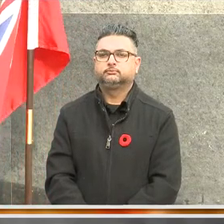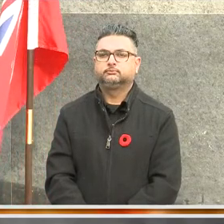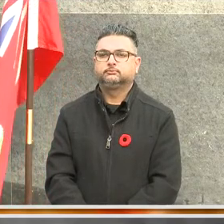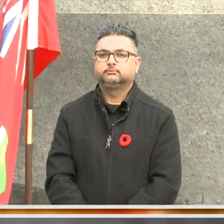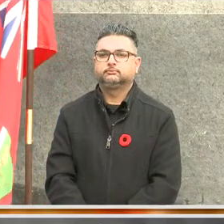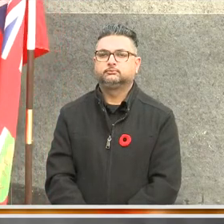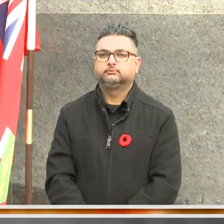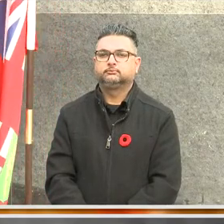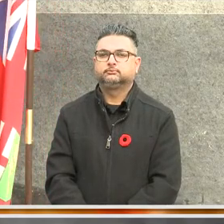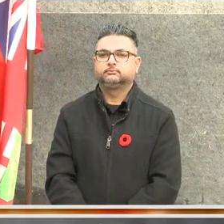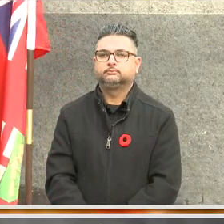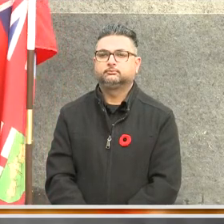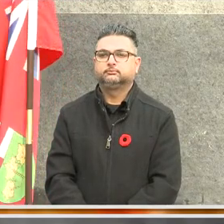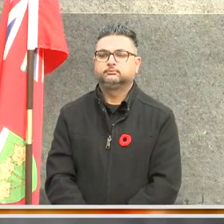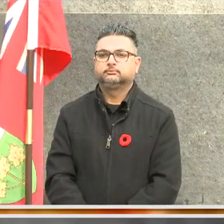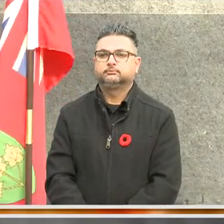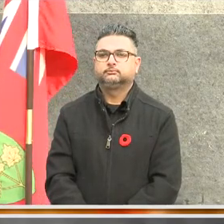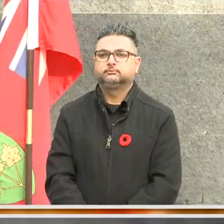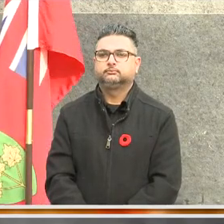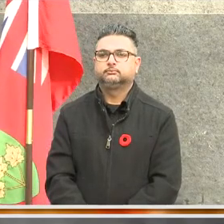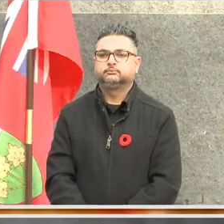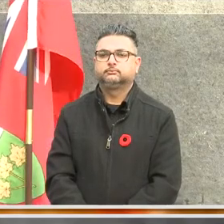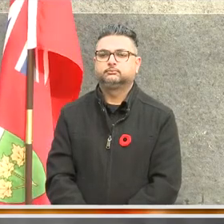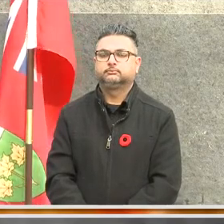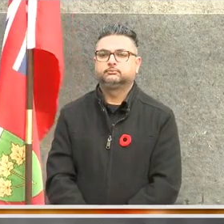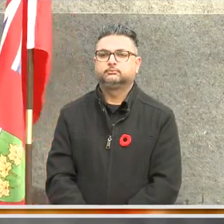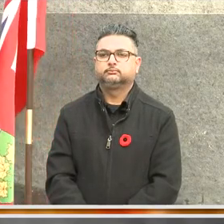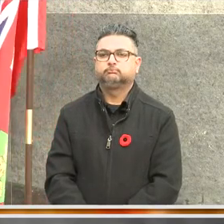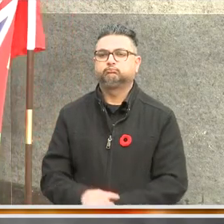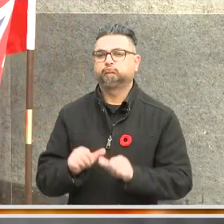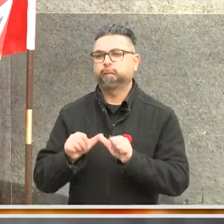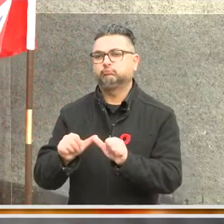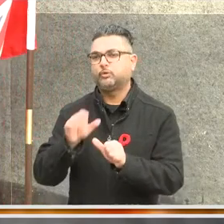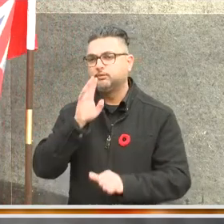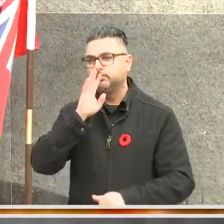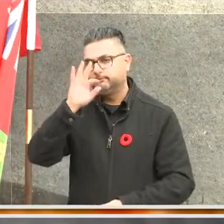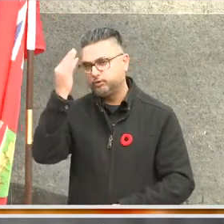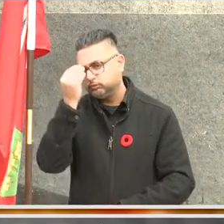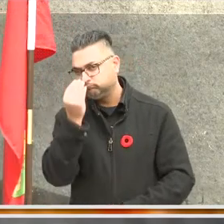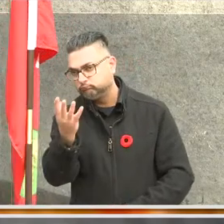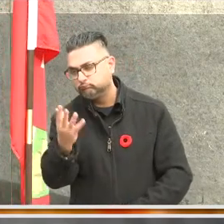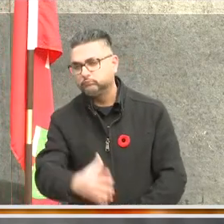vivants à faire leur devoir après avoir rendu hommage aux morts.